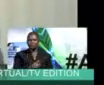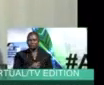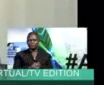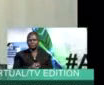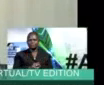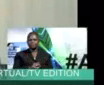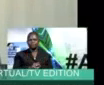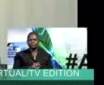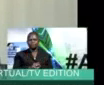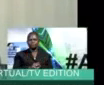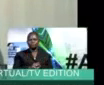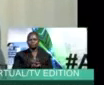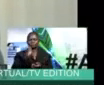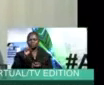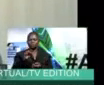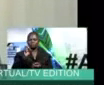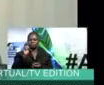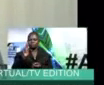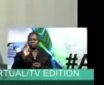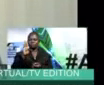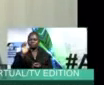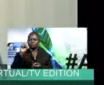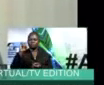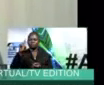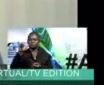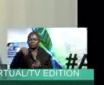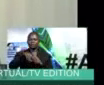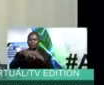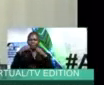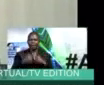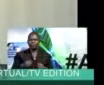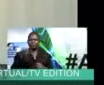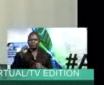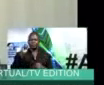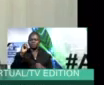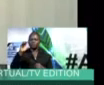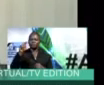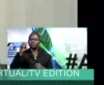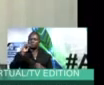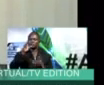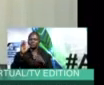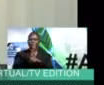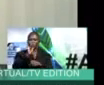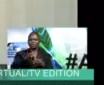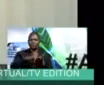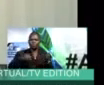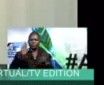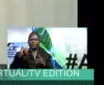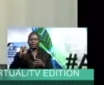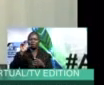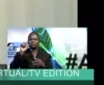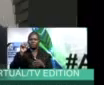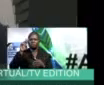ensure that, you know, subsidy in the power sector is fully removed by